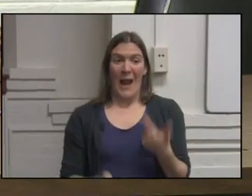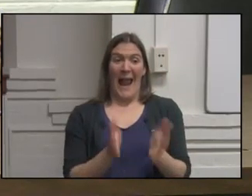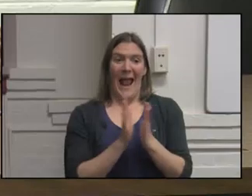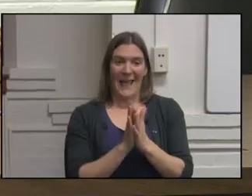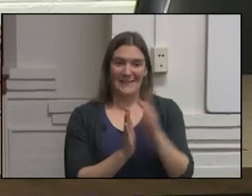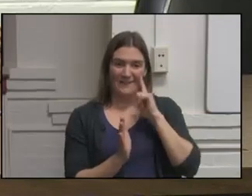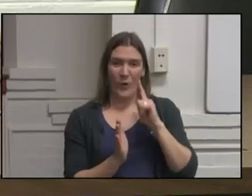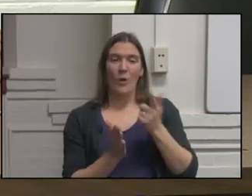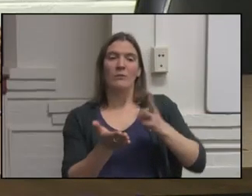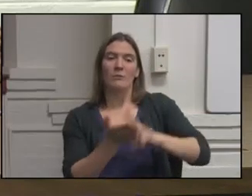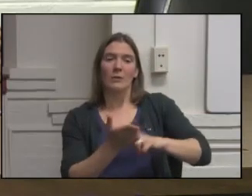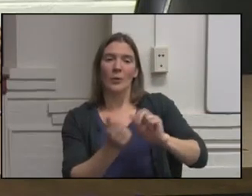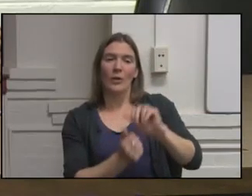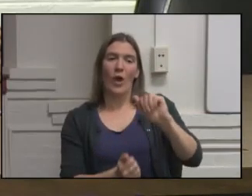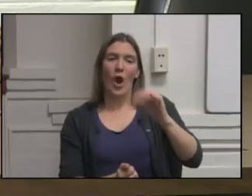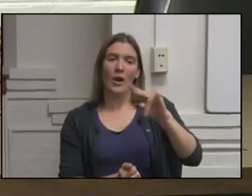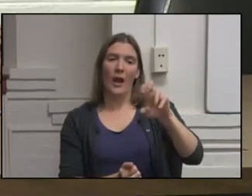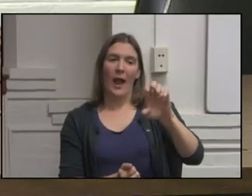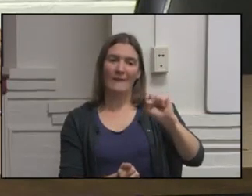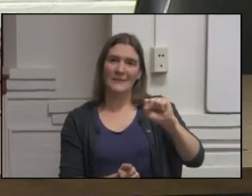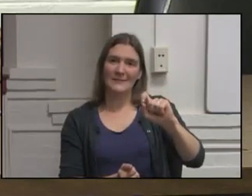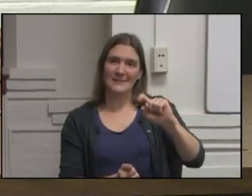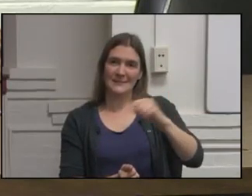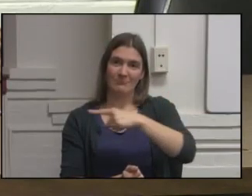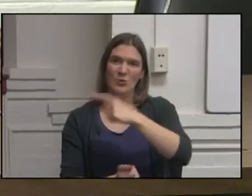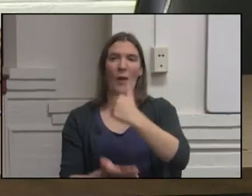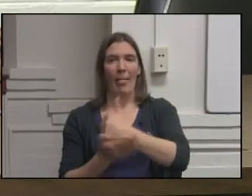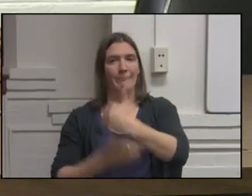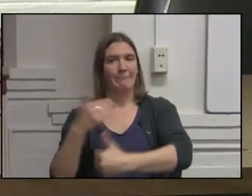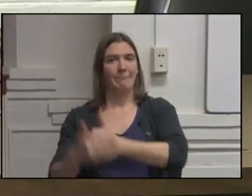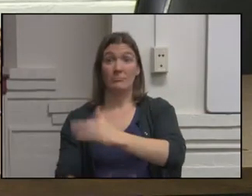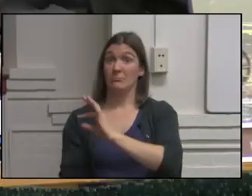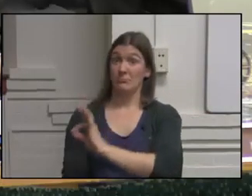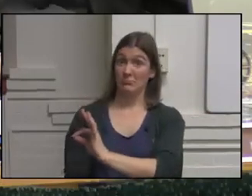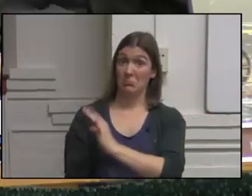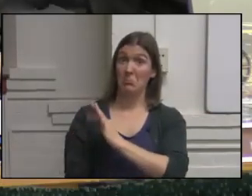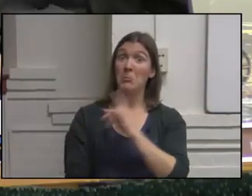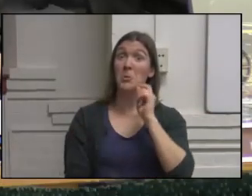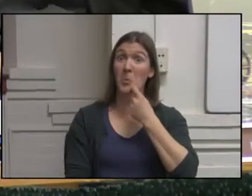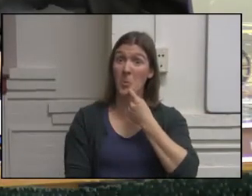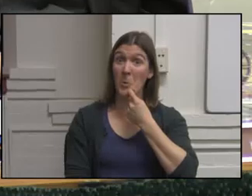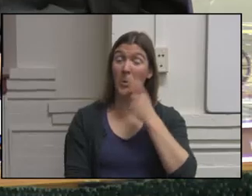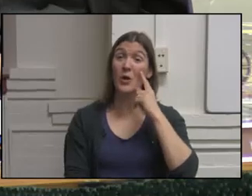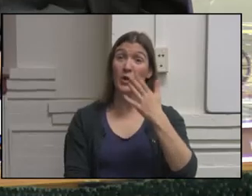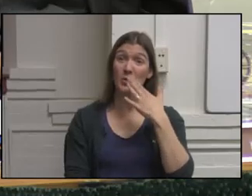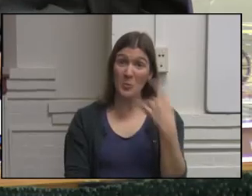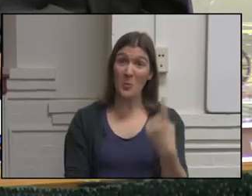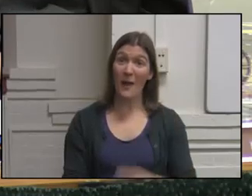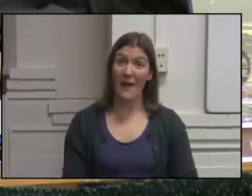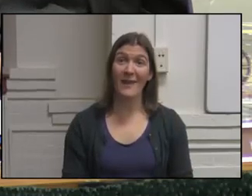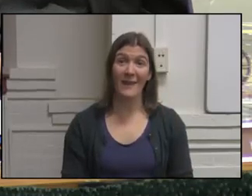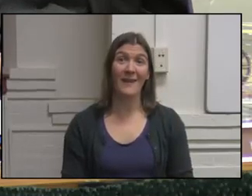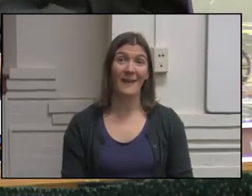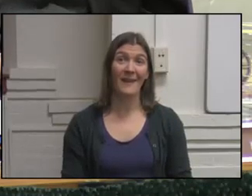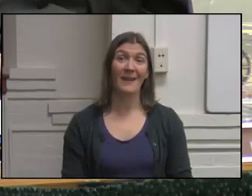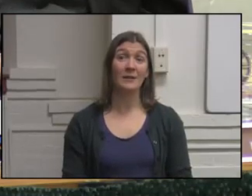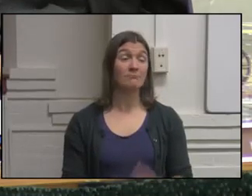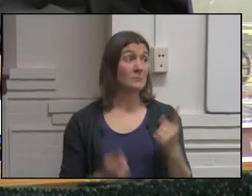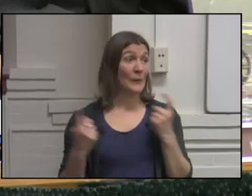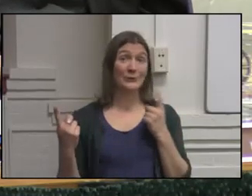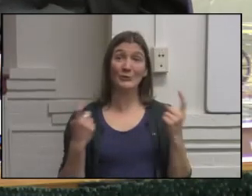to contract with an archivist to get us started on that road. Sounds an exciting project and a good project. Yeah. Okay, are